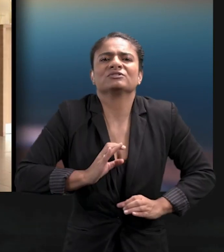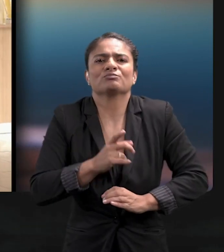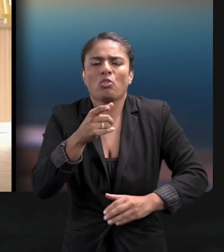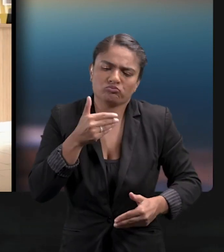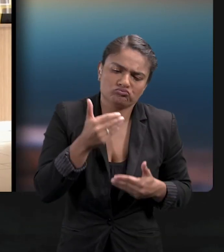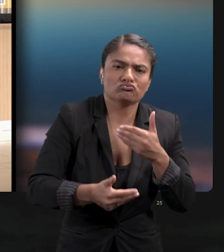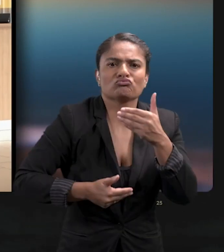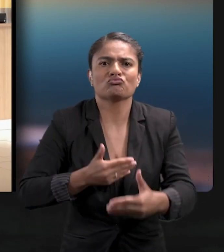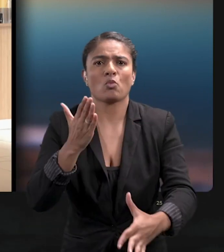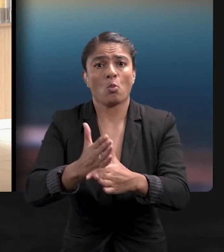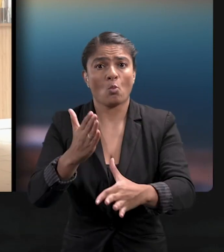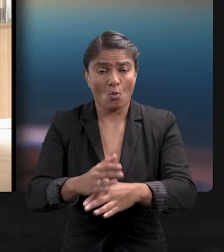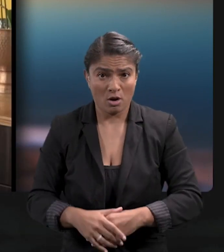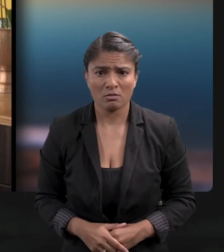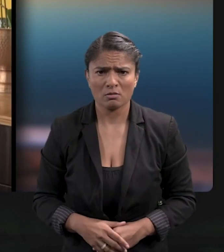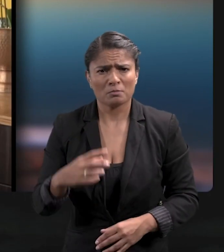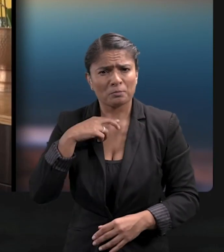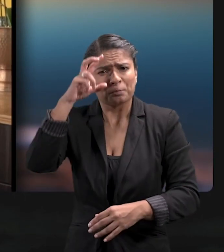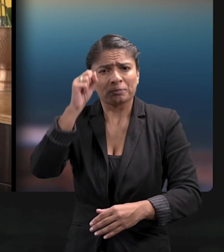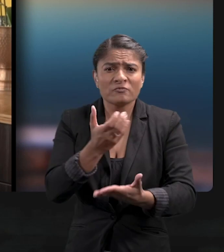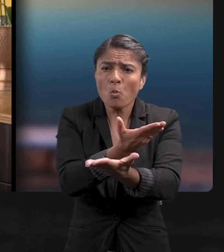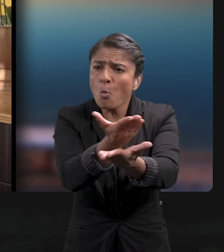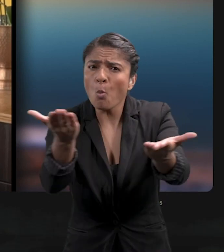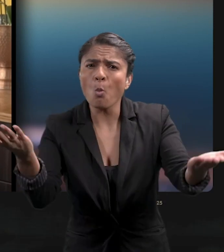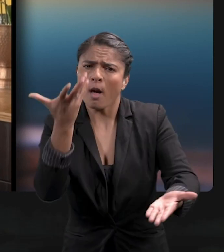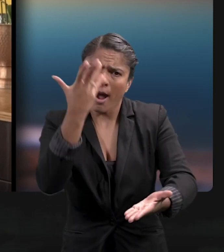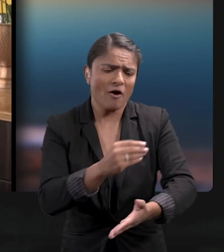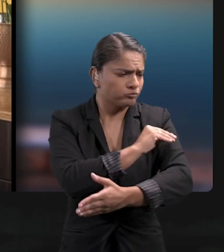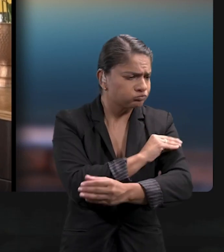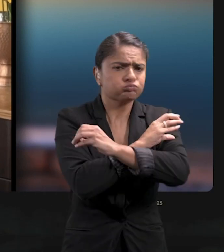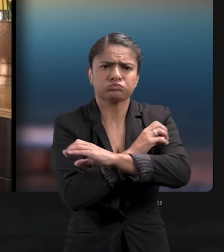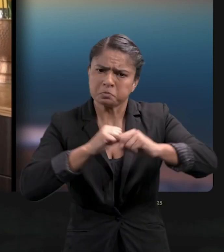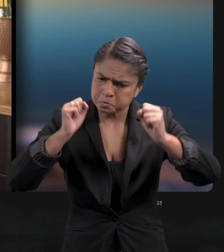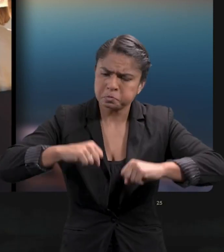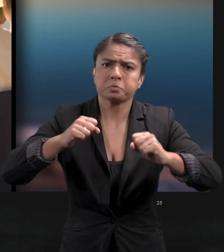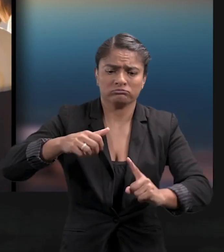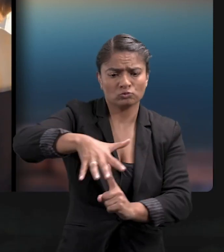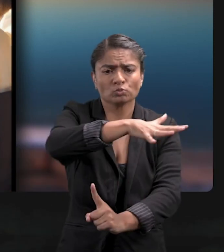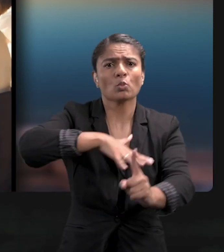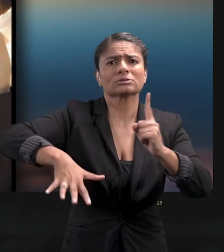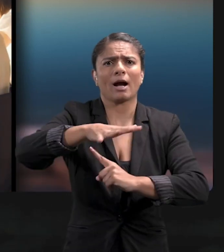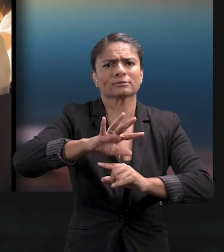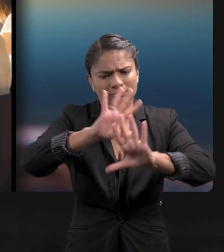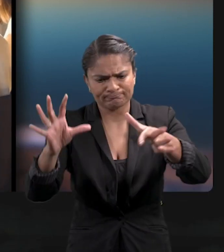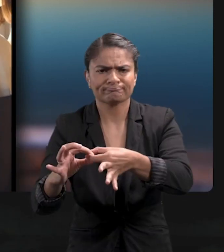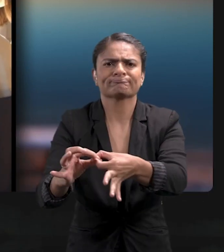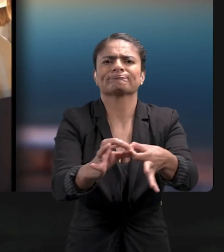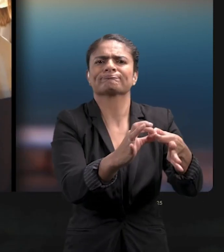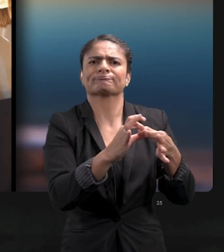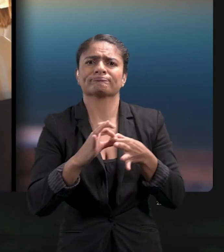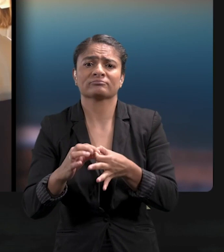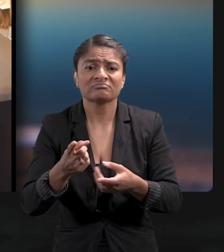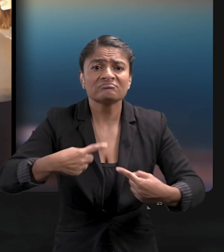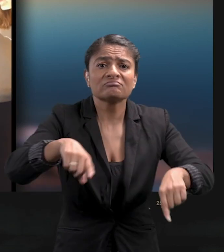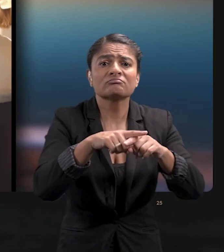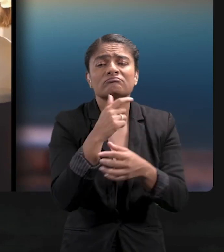And I believe gore kaofela rona re na le a potential to contribute to the larger society. So they